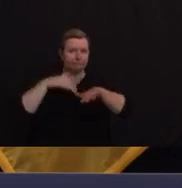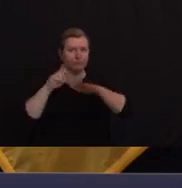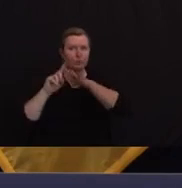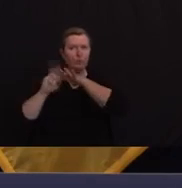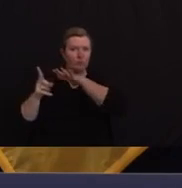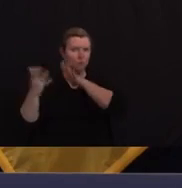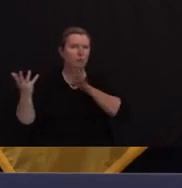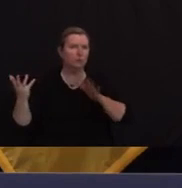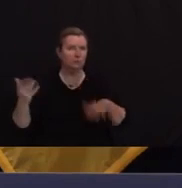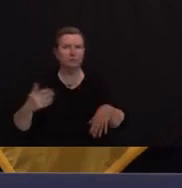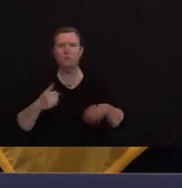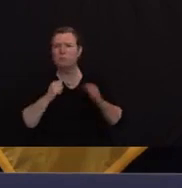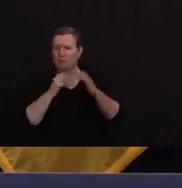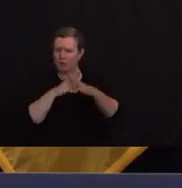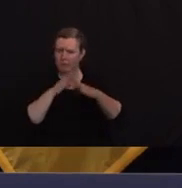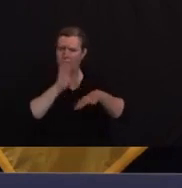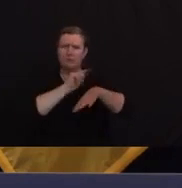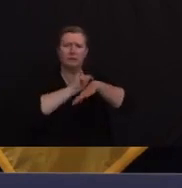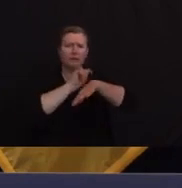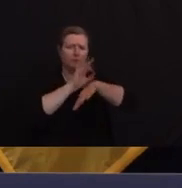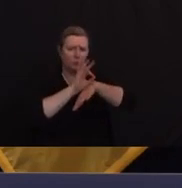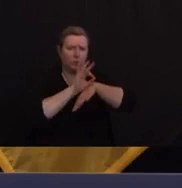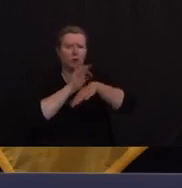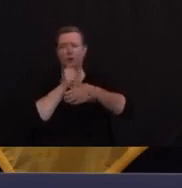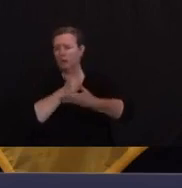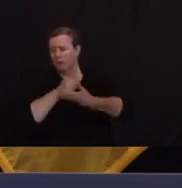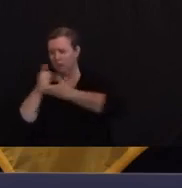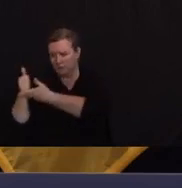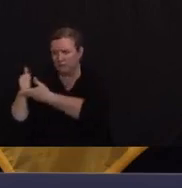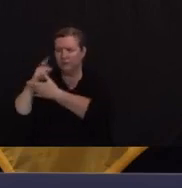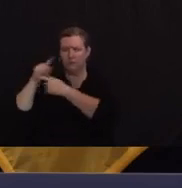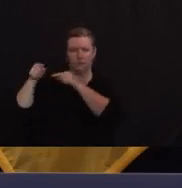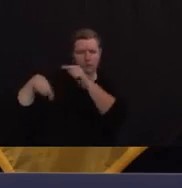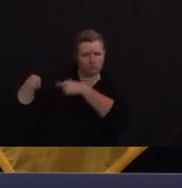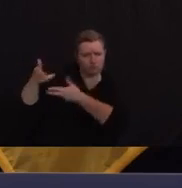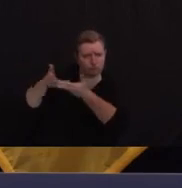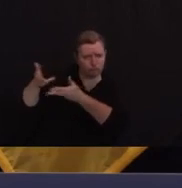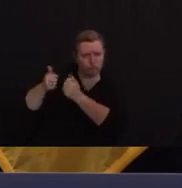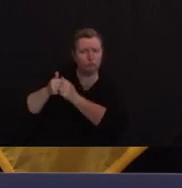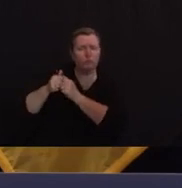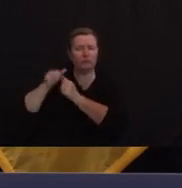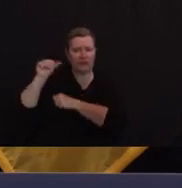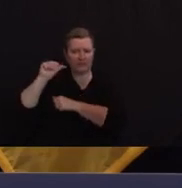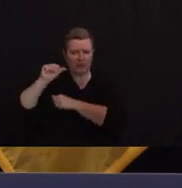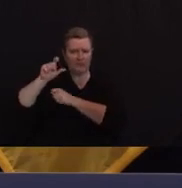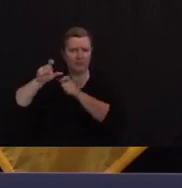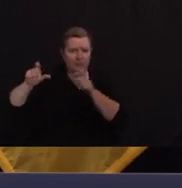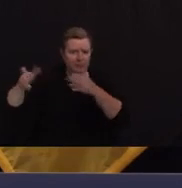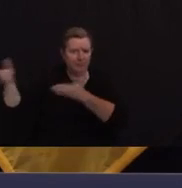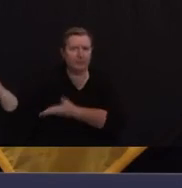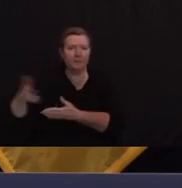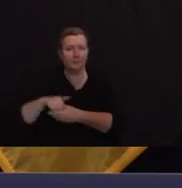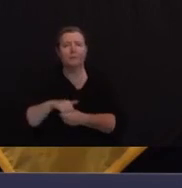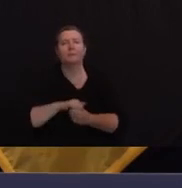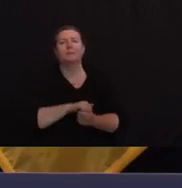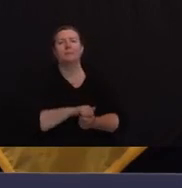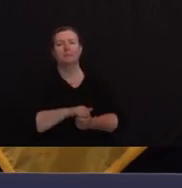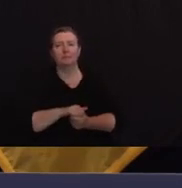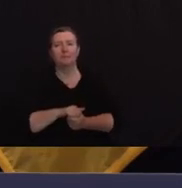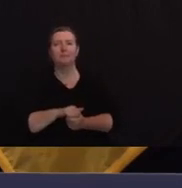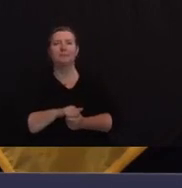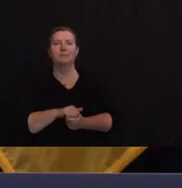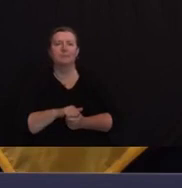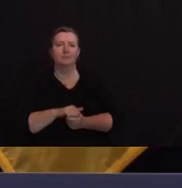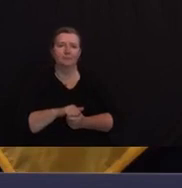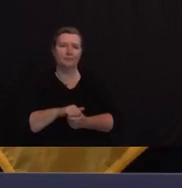at the end of last week, and by the way, Judy and Pat are prominently on that. And we all, at the same time, as you rightfully point